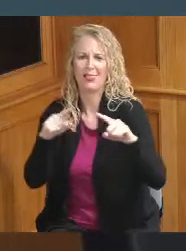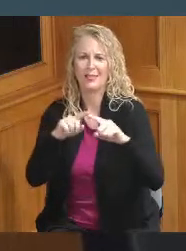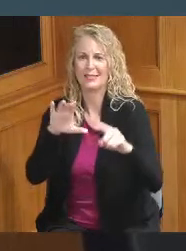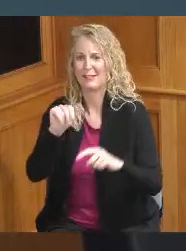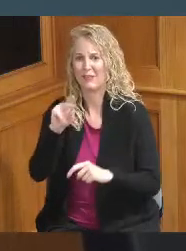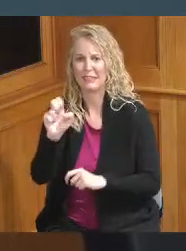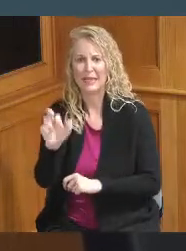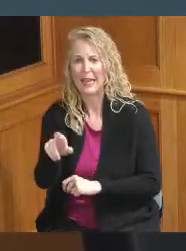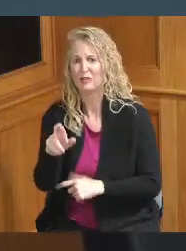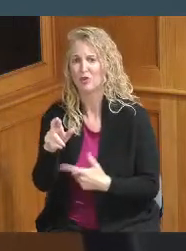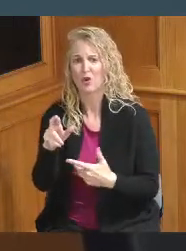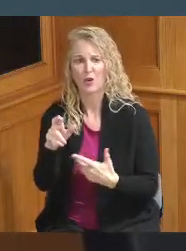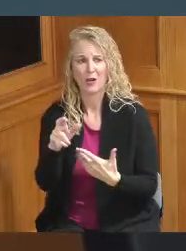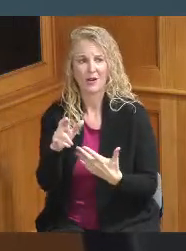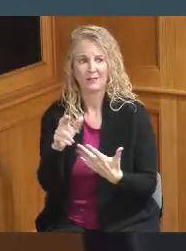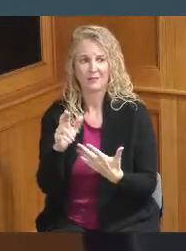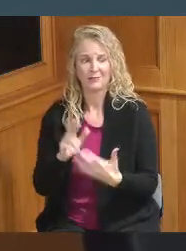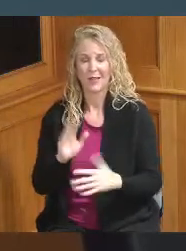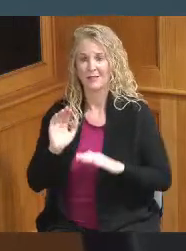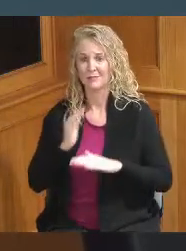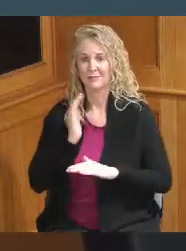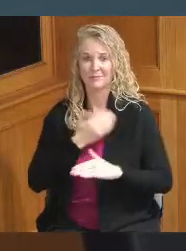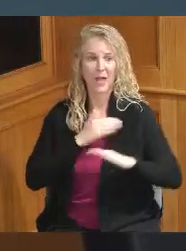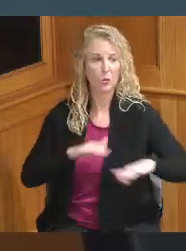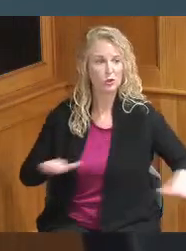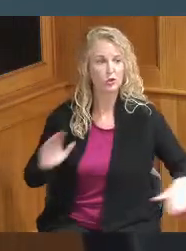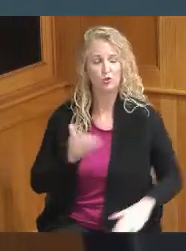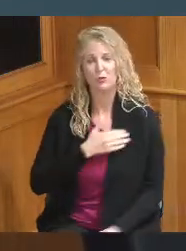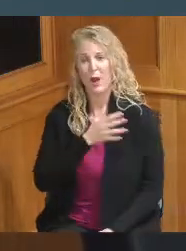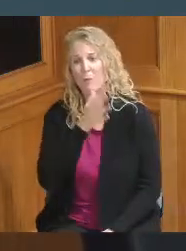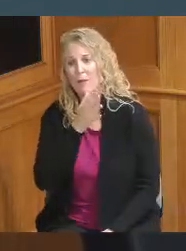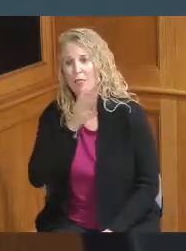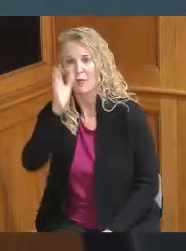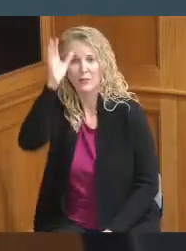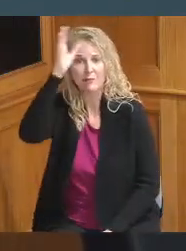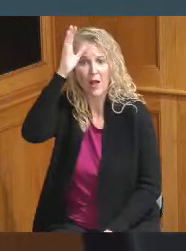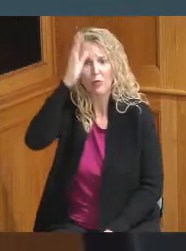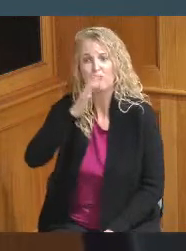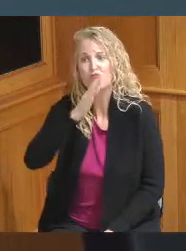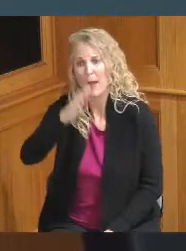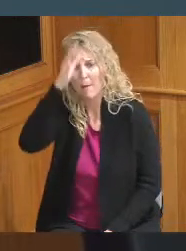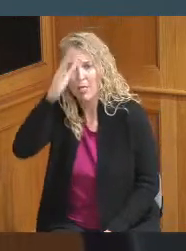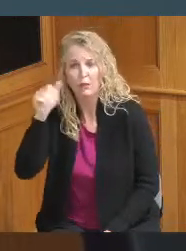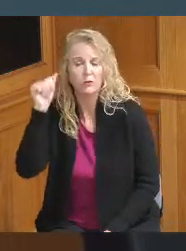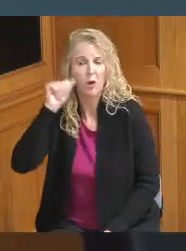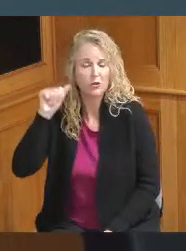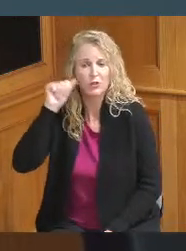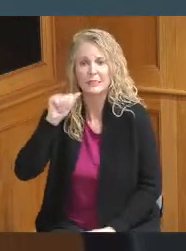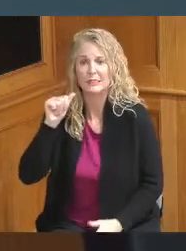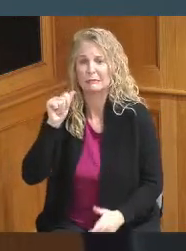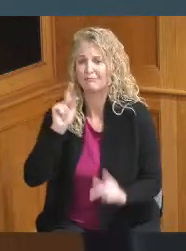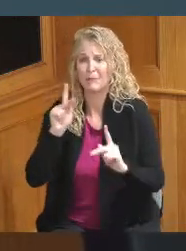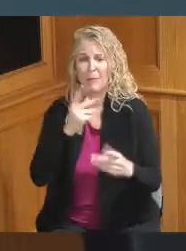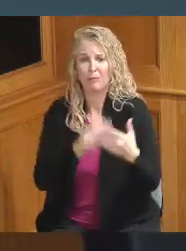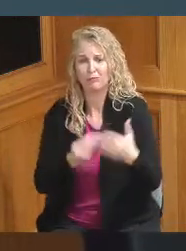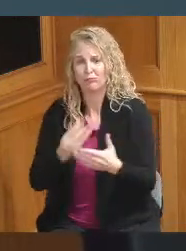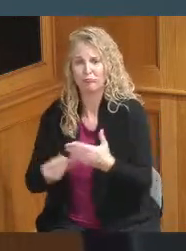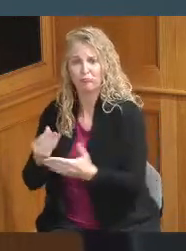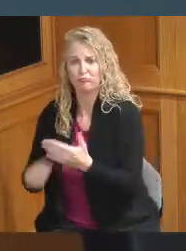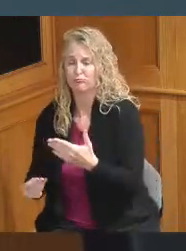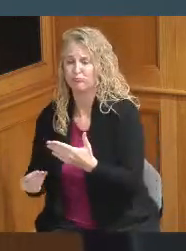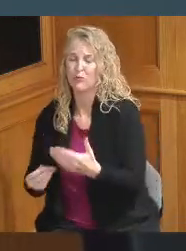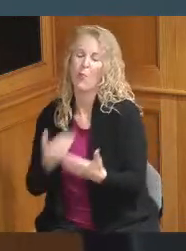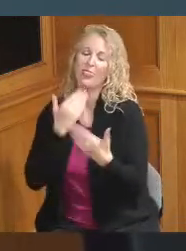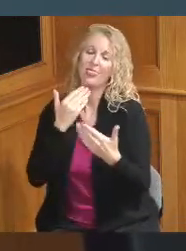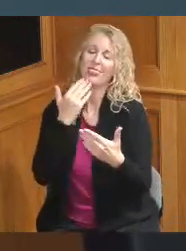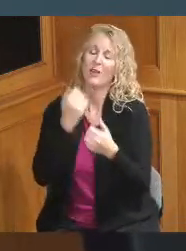cancer that is just taking our children, our mothers, our fathers, our grandmothers, our aunties. It's taking everybody. So